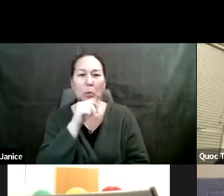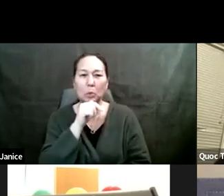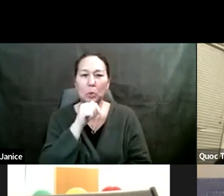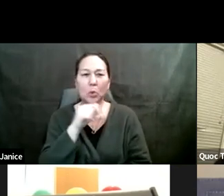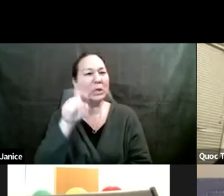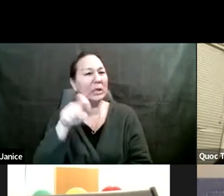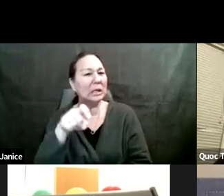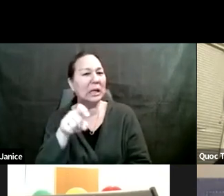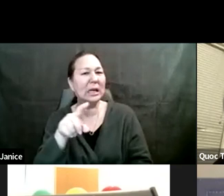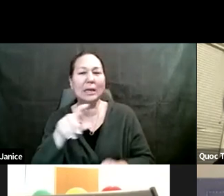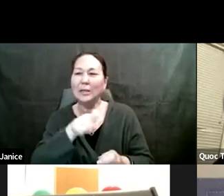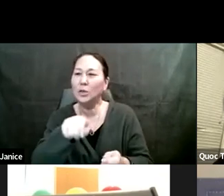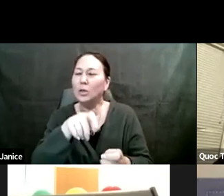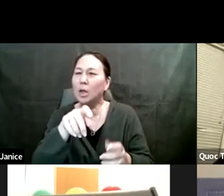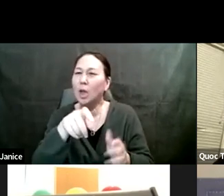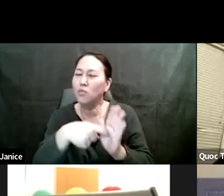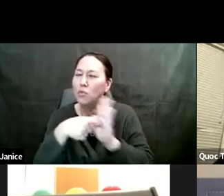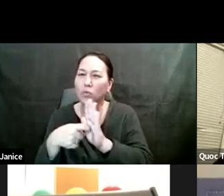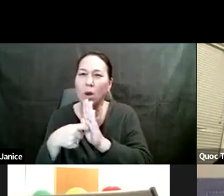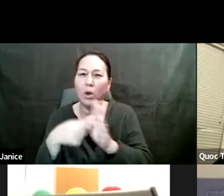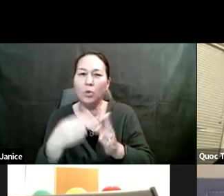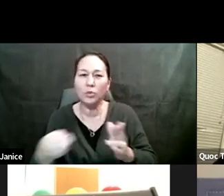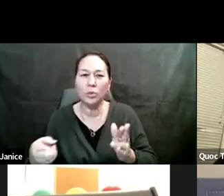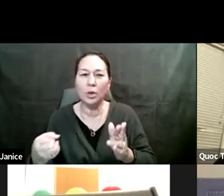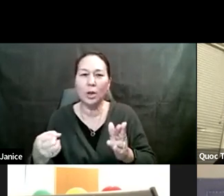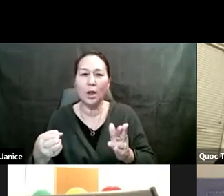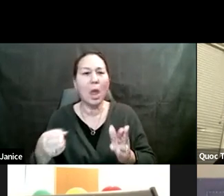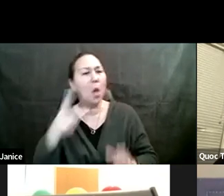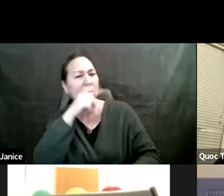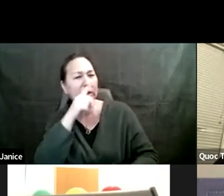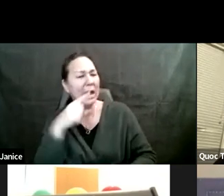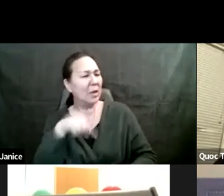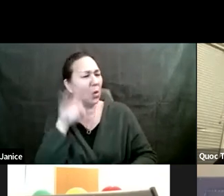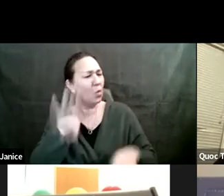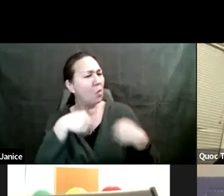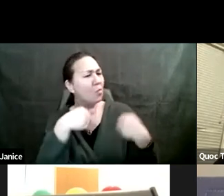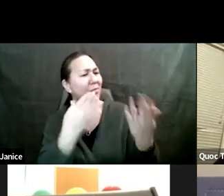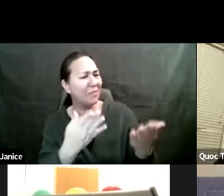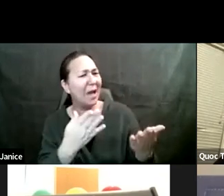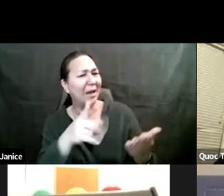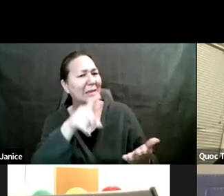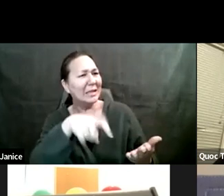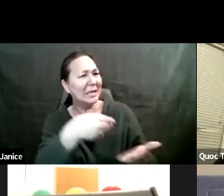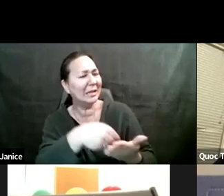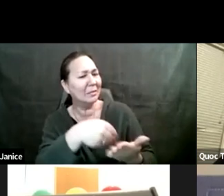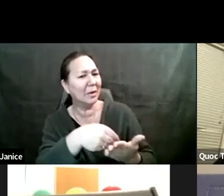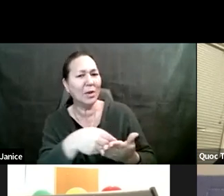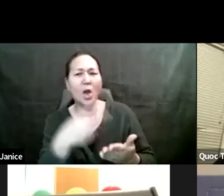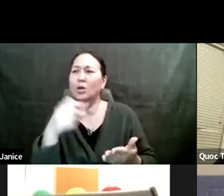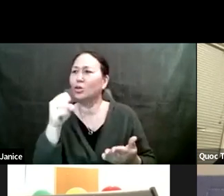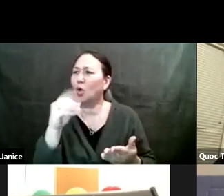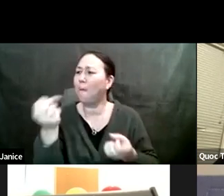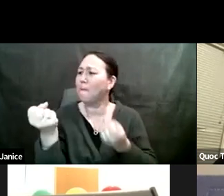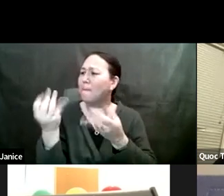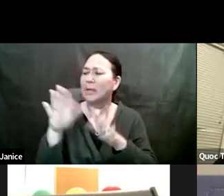healthy and modern buildings pretend that we will provide the necessary funding so then many more of our children will have a